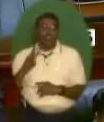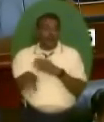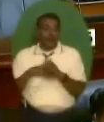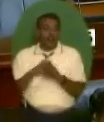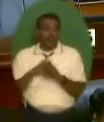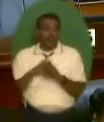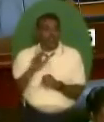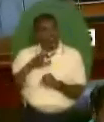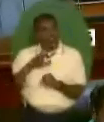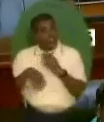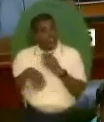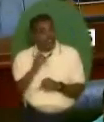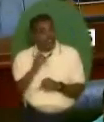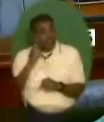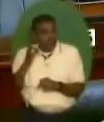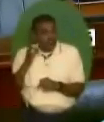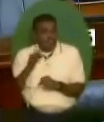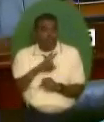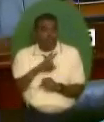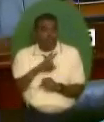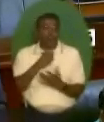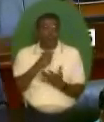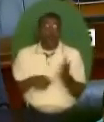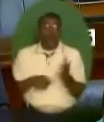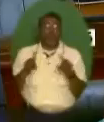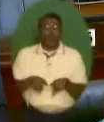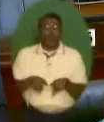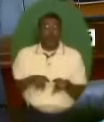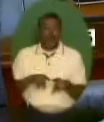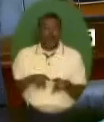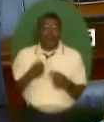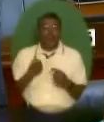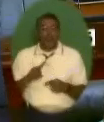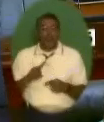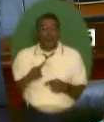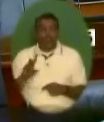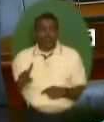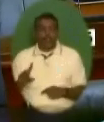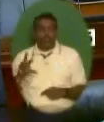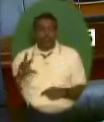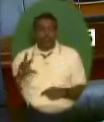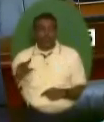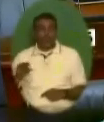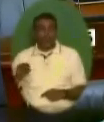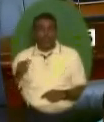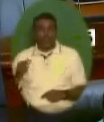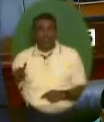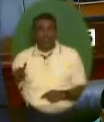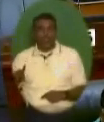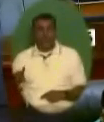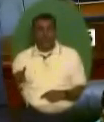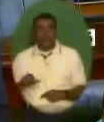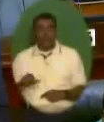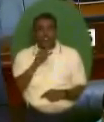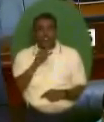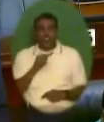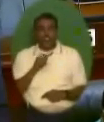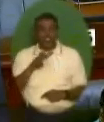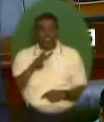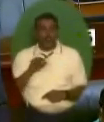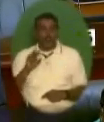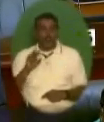2 to 3 years as the true outcome of his performance in 2011. Correct it now. It is not 2.89